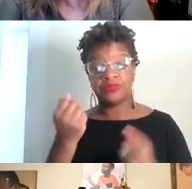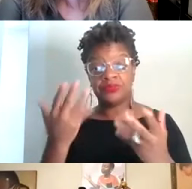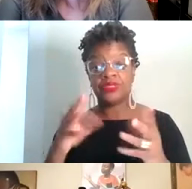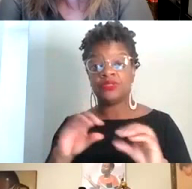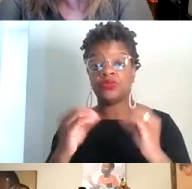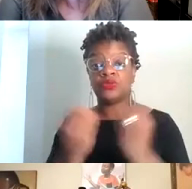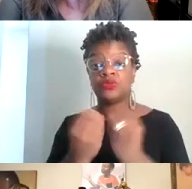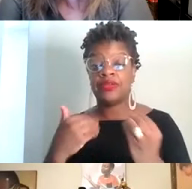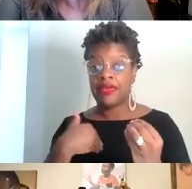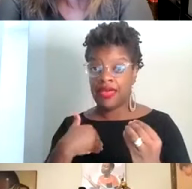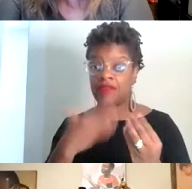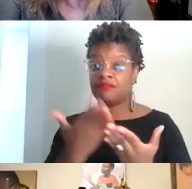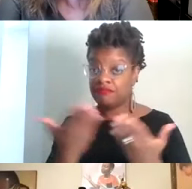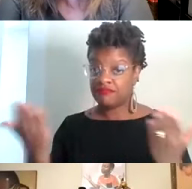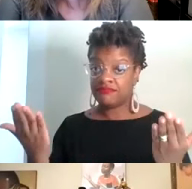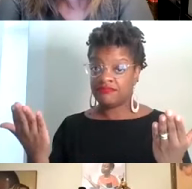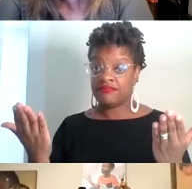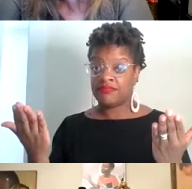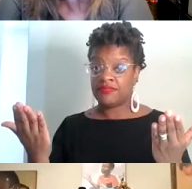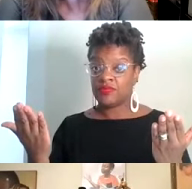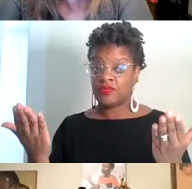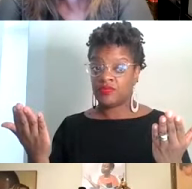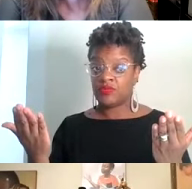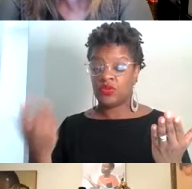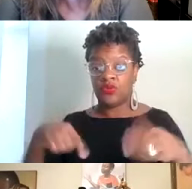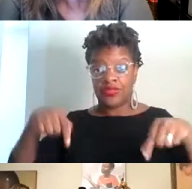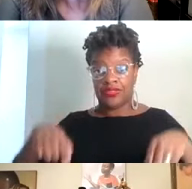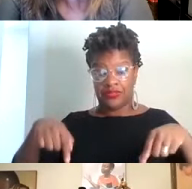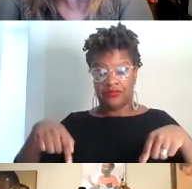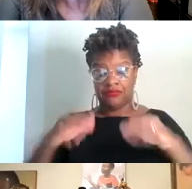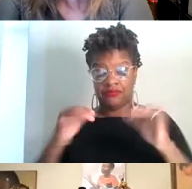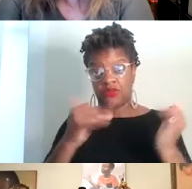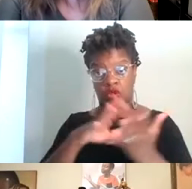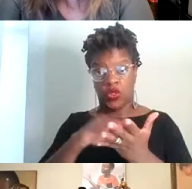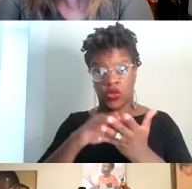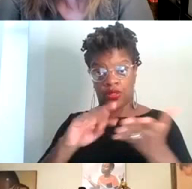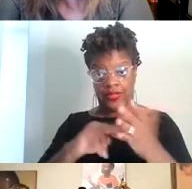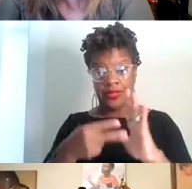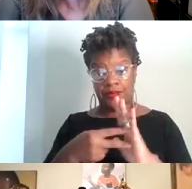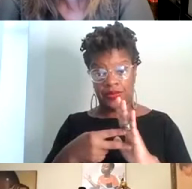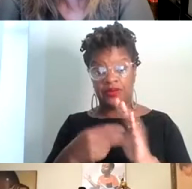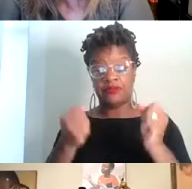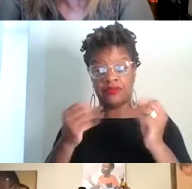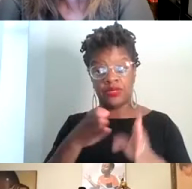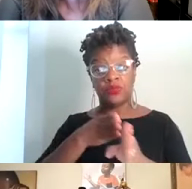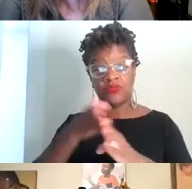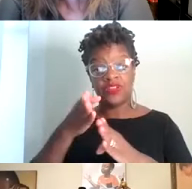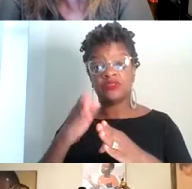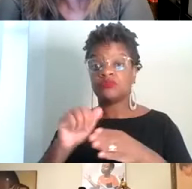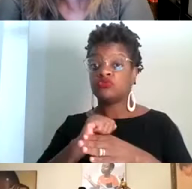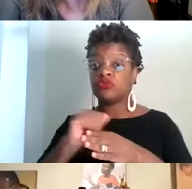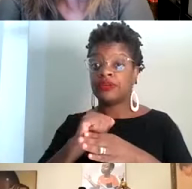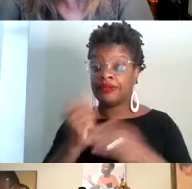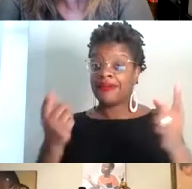organizations have resources for this work. That means a lot of professional development can